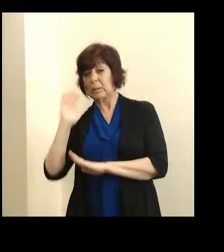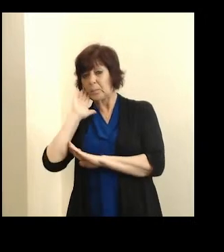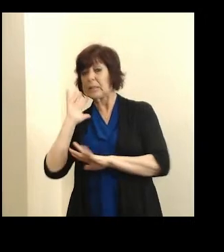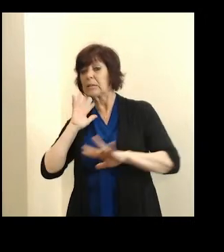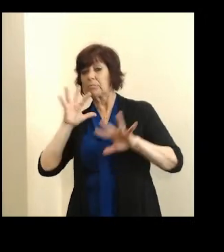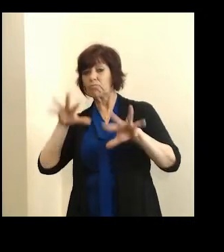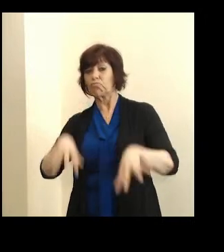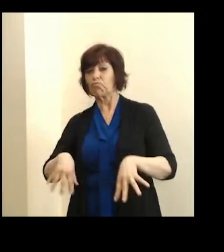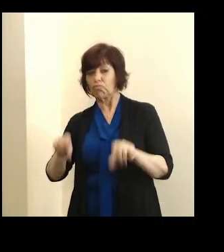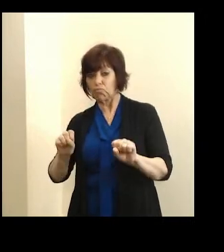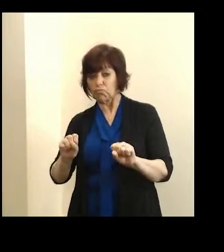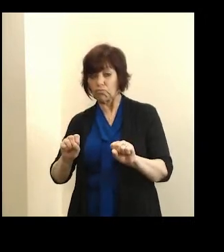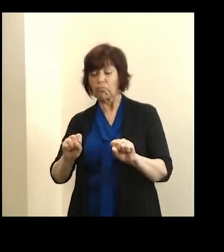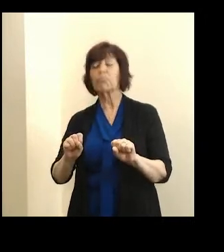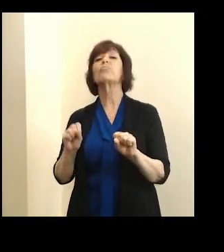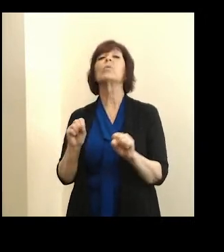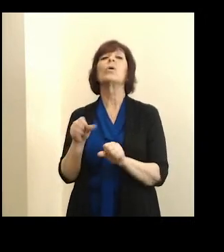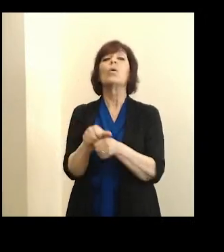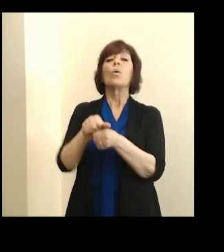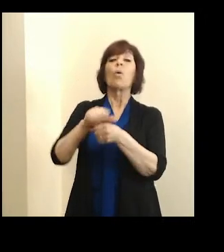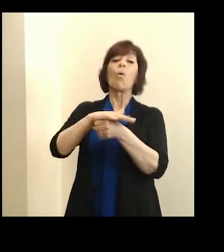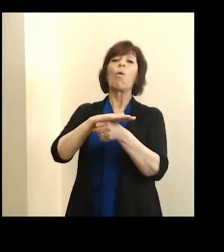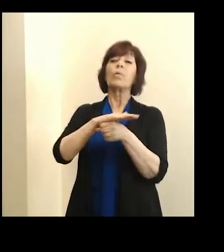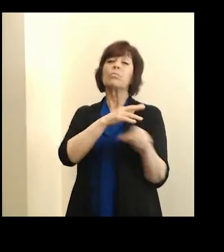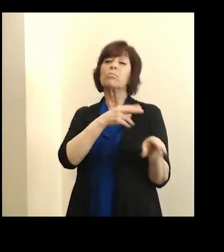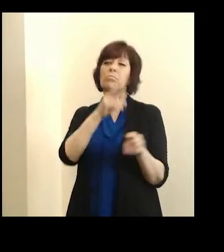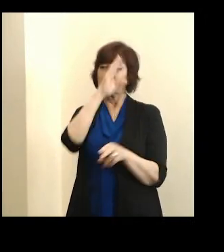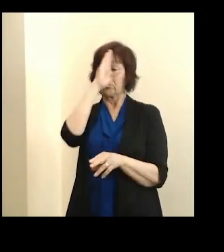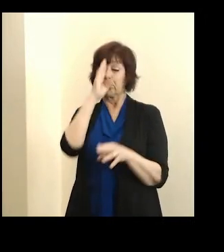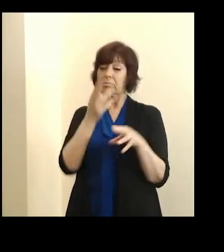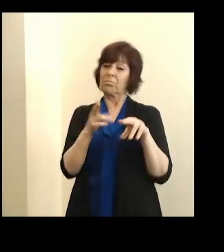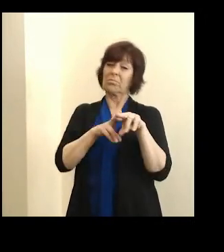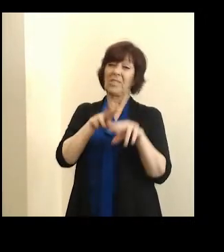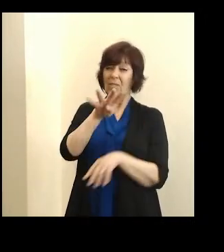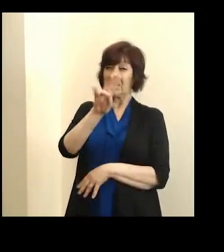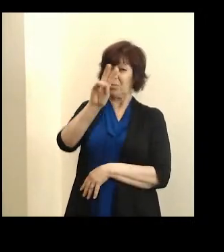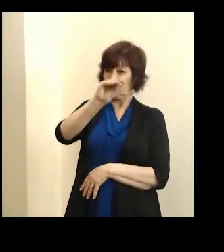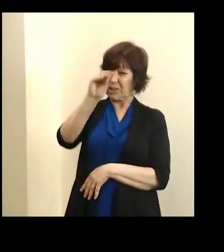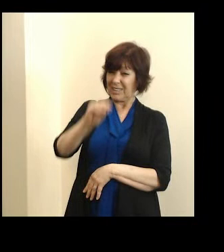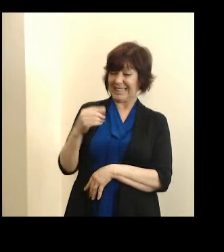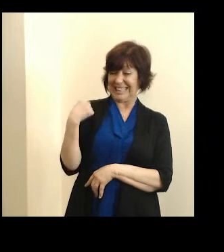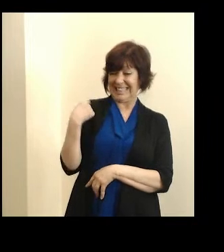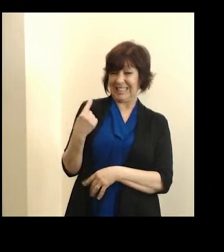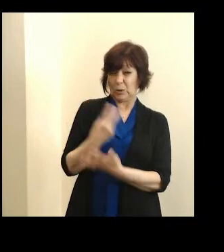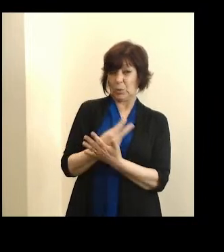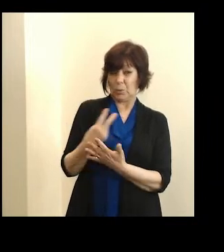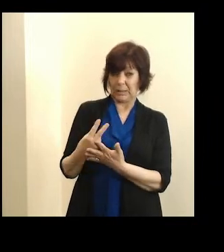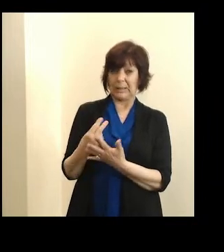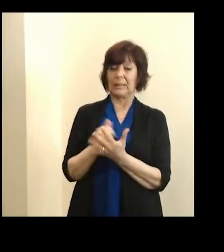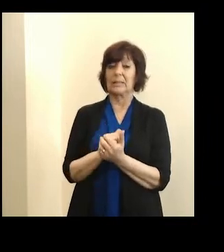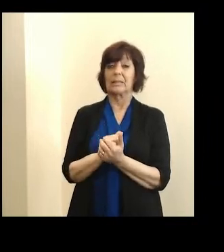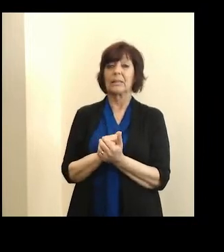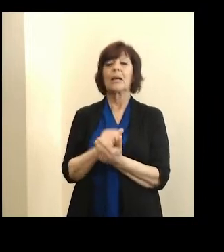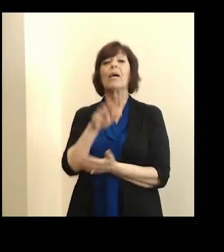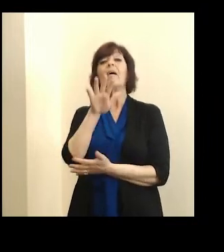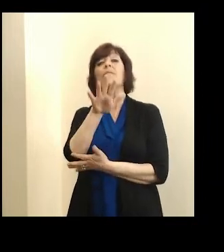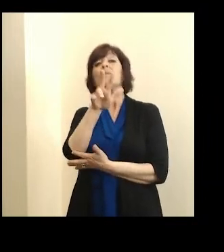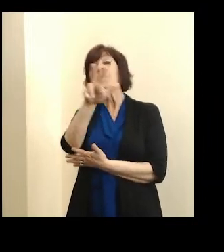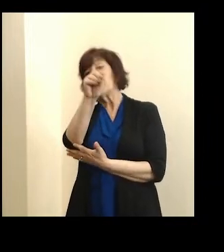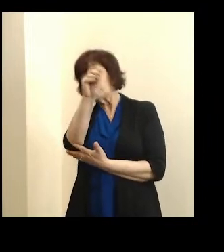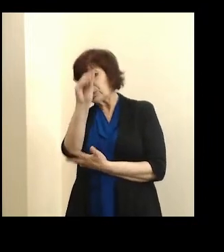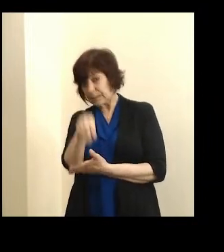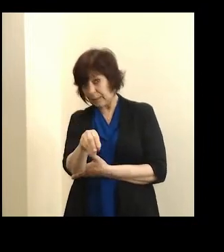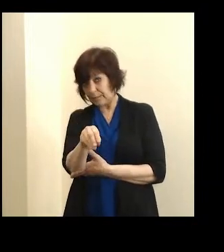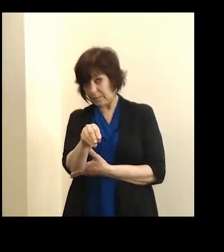occupied. COVID-19 hospitalizations have increased by 47% in the last 2 weeks, and 53%